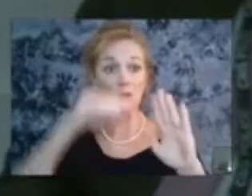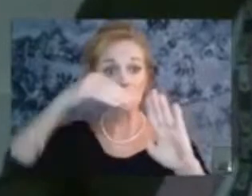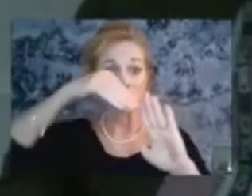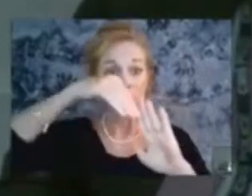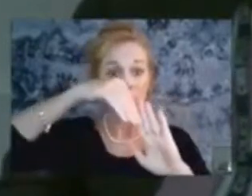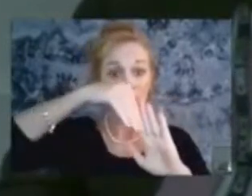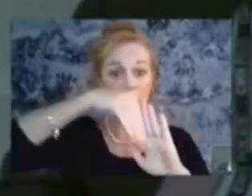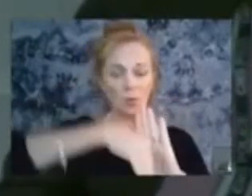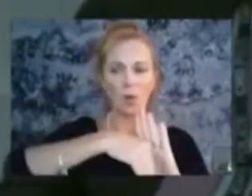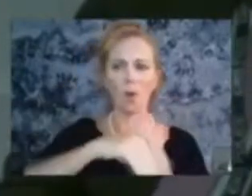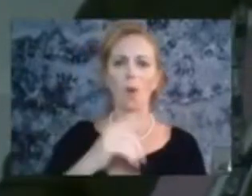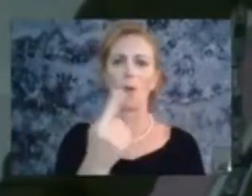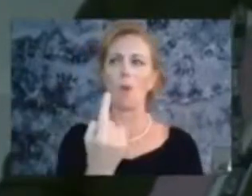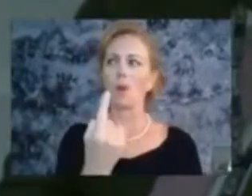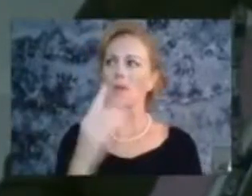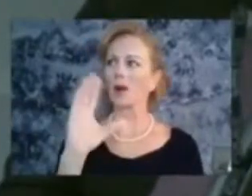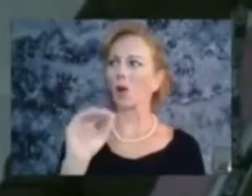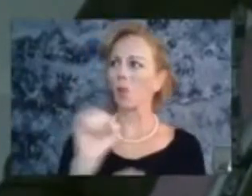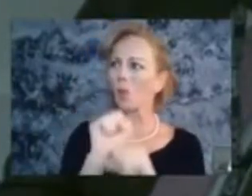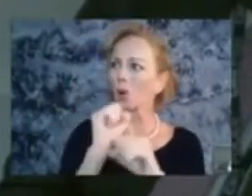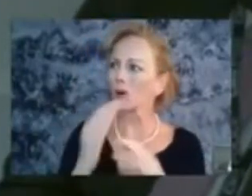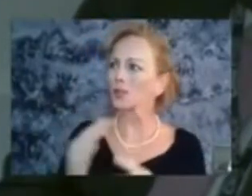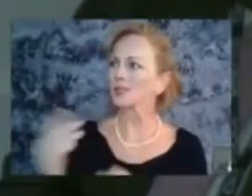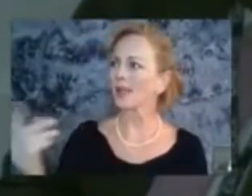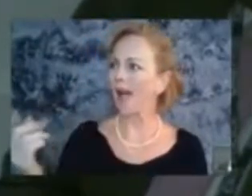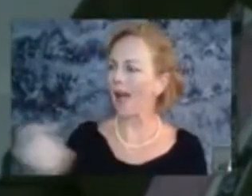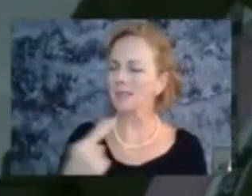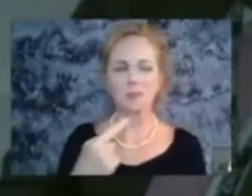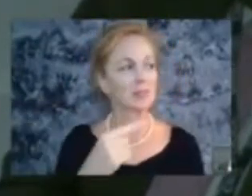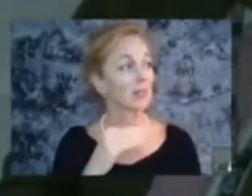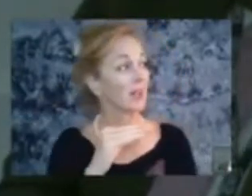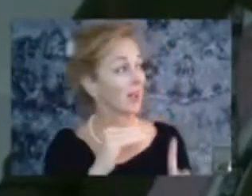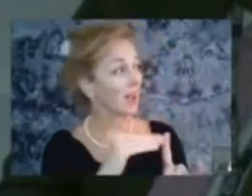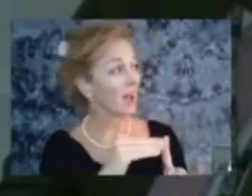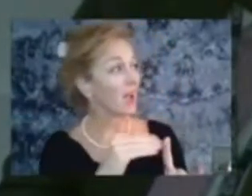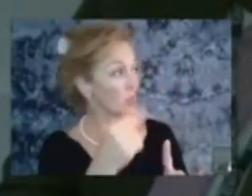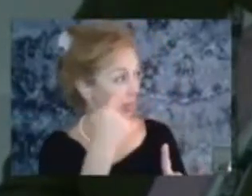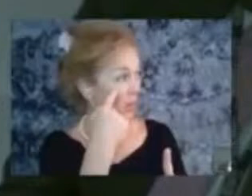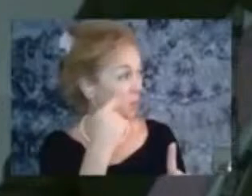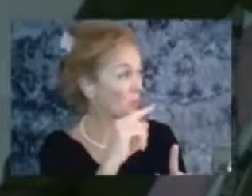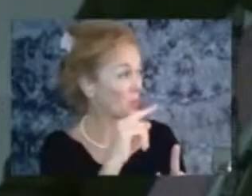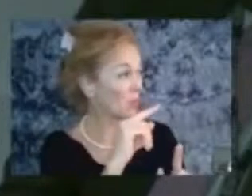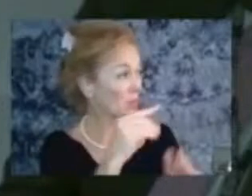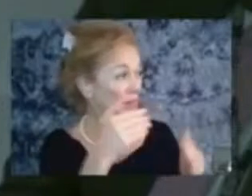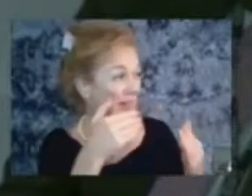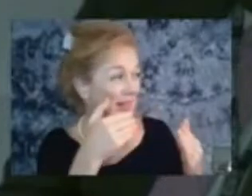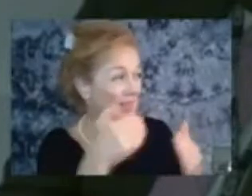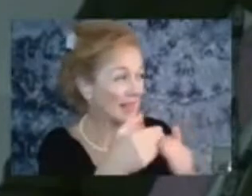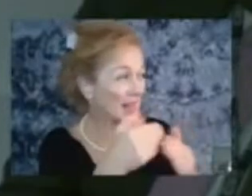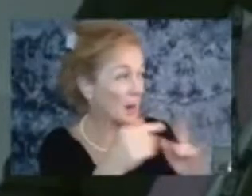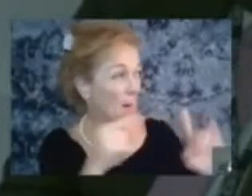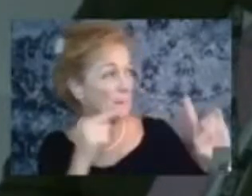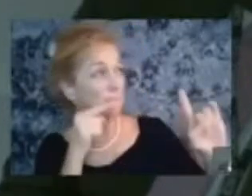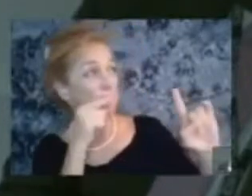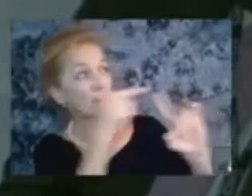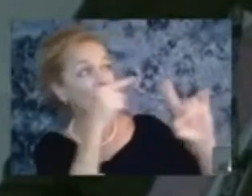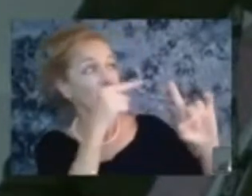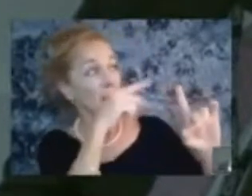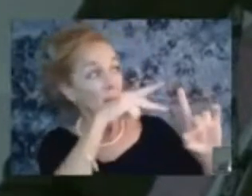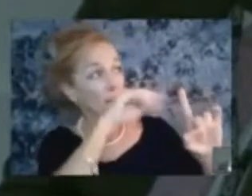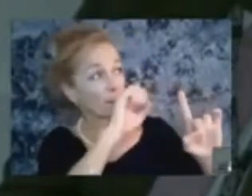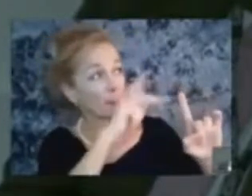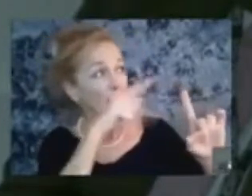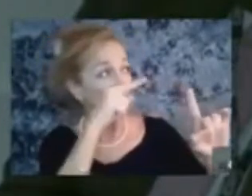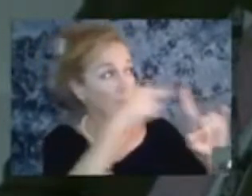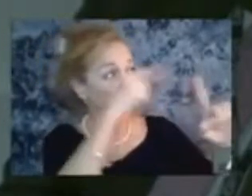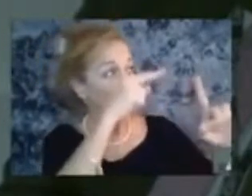asked me around that time, did I think we were near peak? And I said, I think we're about a week away from peak, and darned if the numbers didn't pretty much hit right where I thought